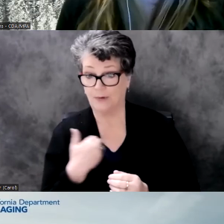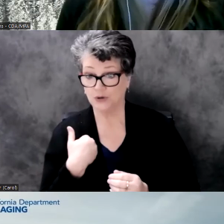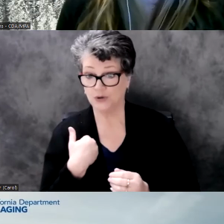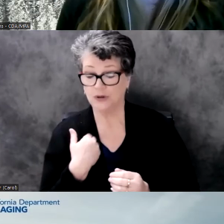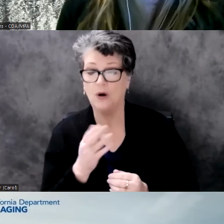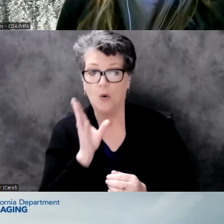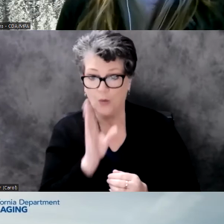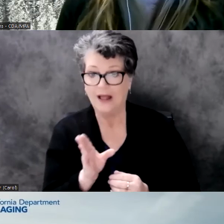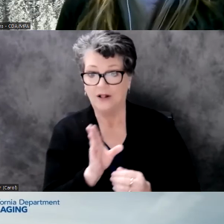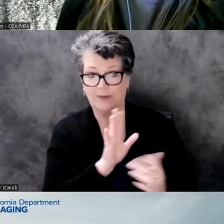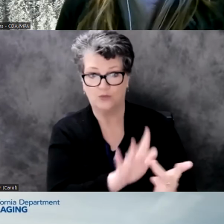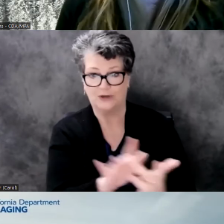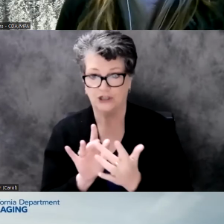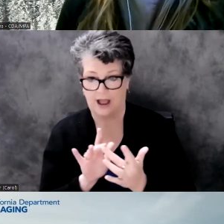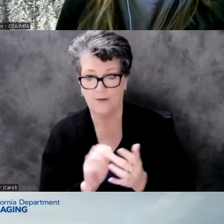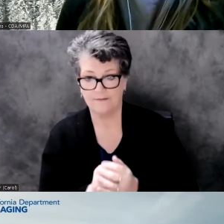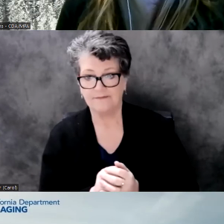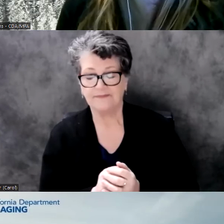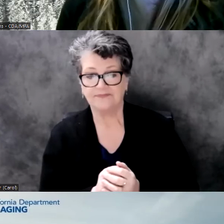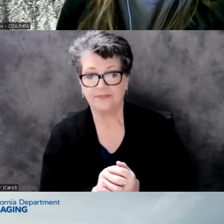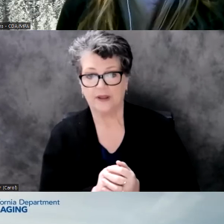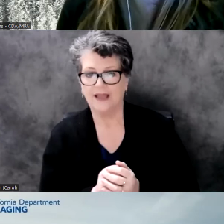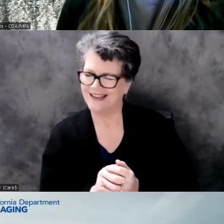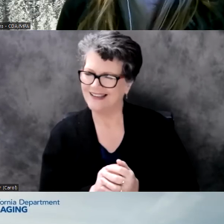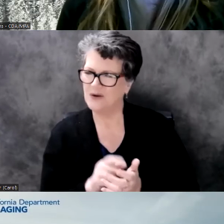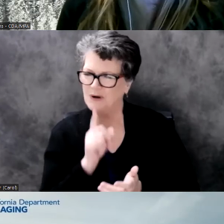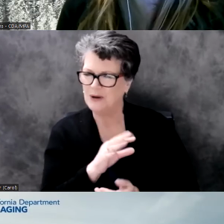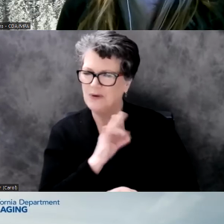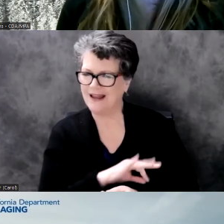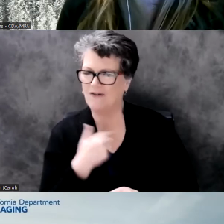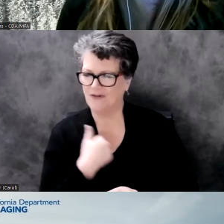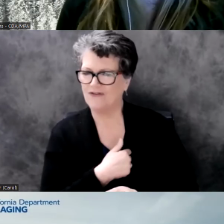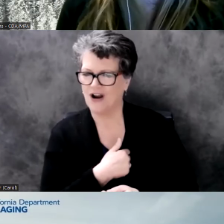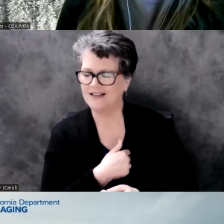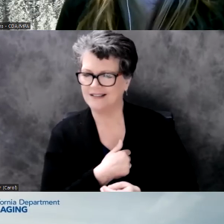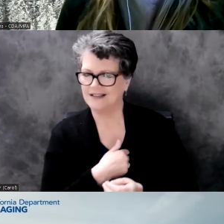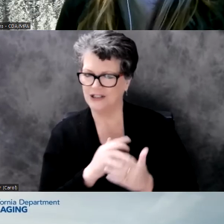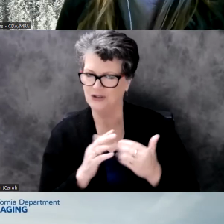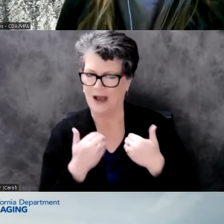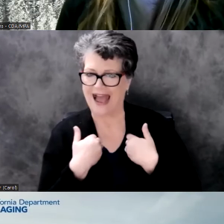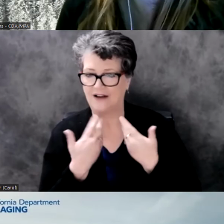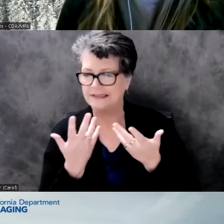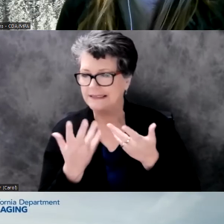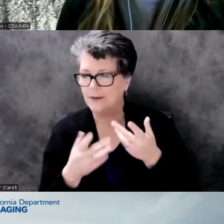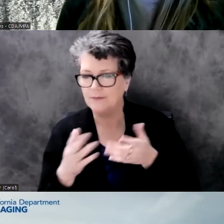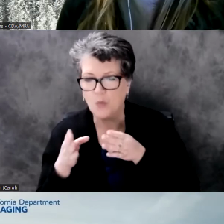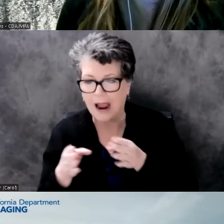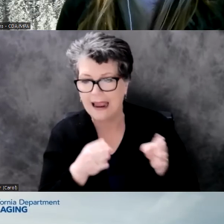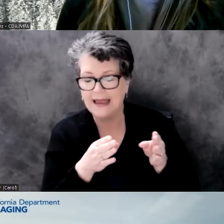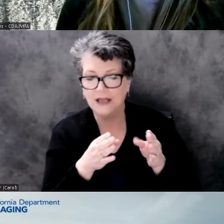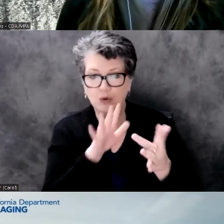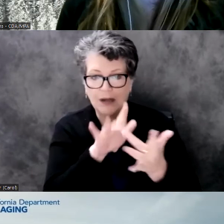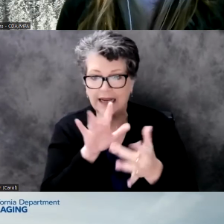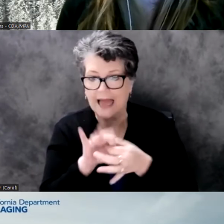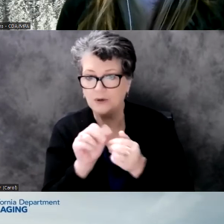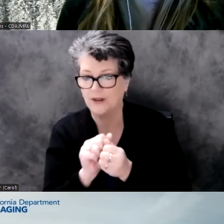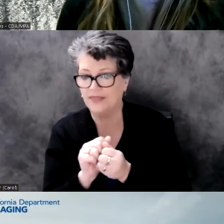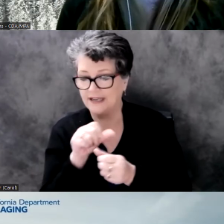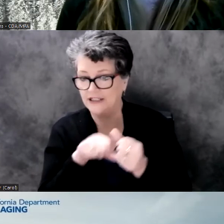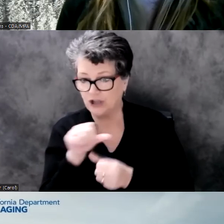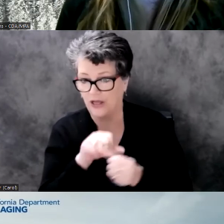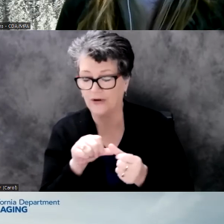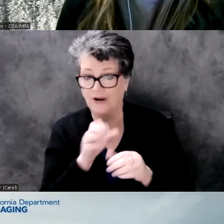to be reaching out for. And it would be helpful for us to have some sort of platform to connect with each other